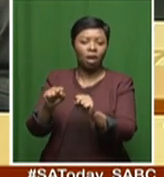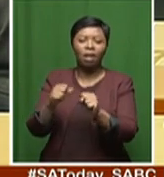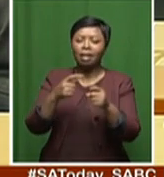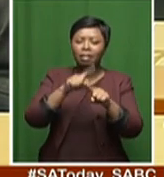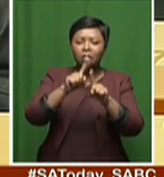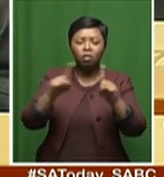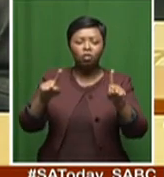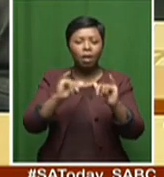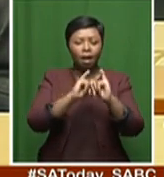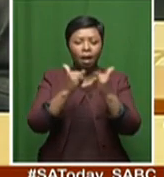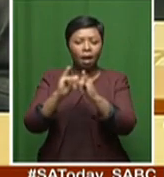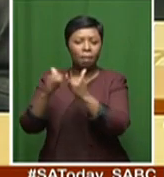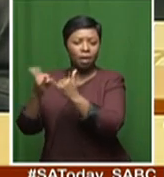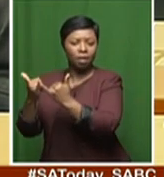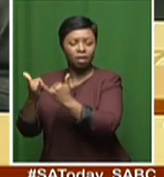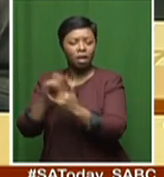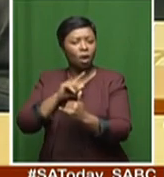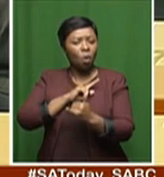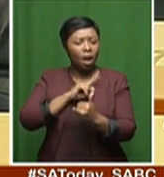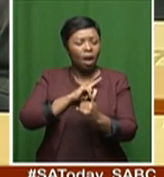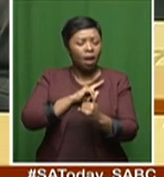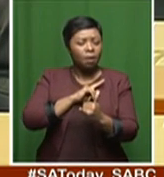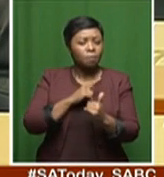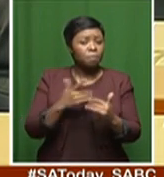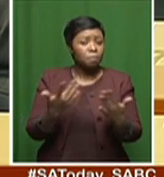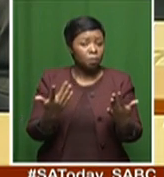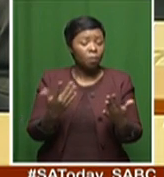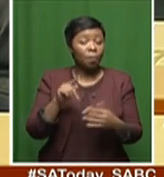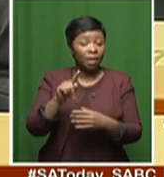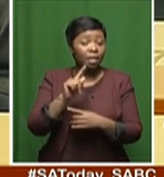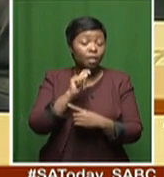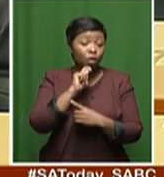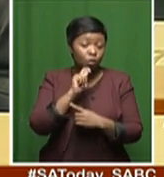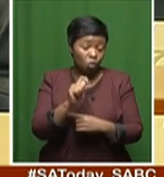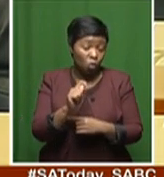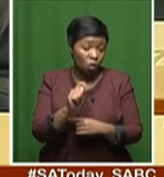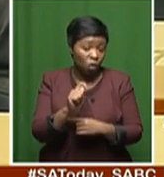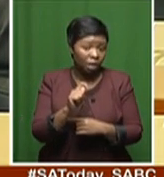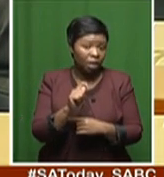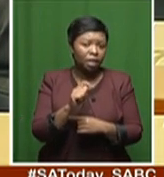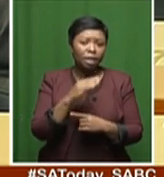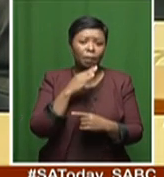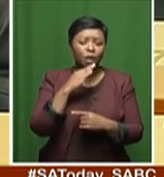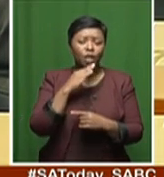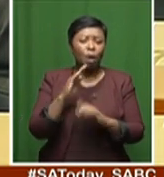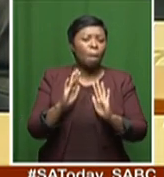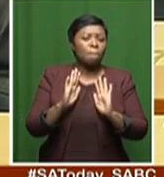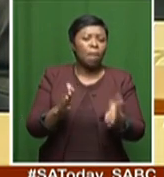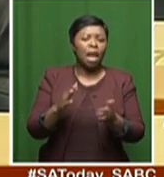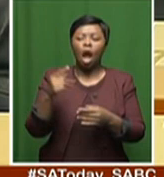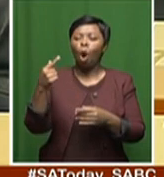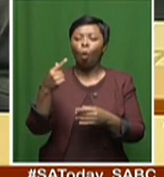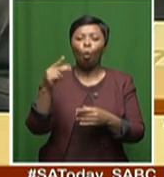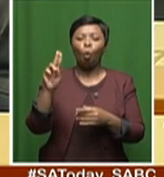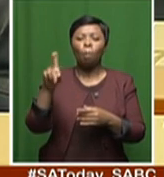in the end, it's possible, and indeed it is the truth, it's not only sort of the Gupta-related companies